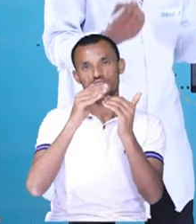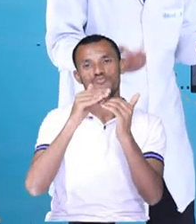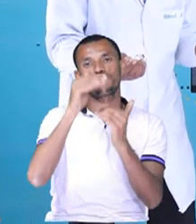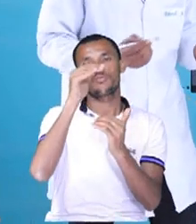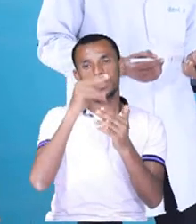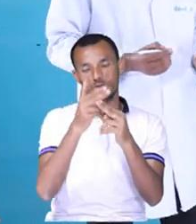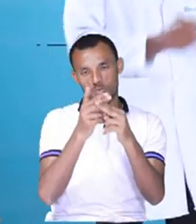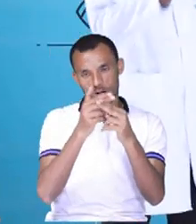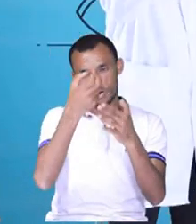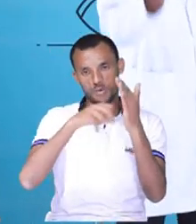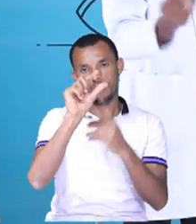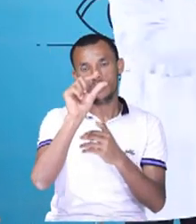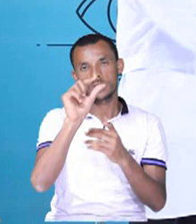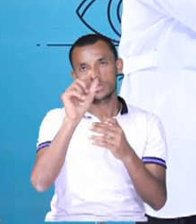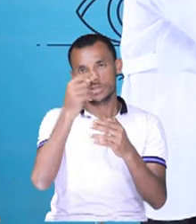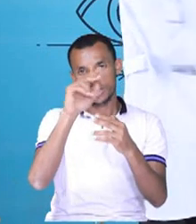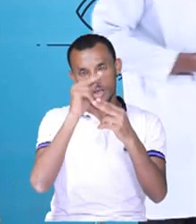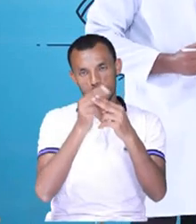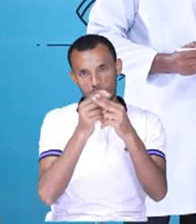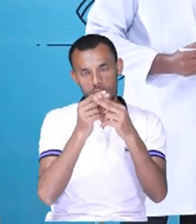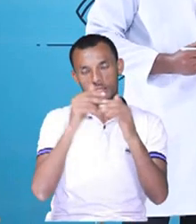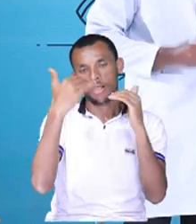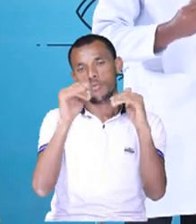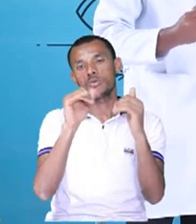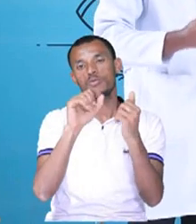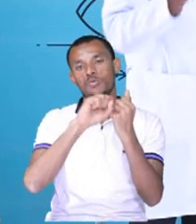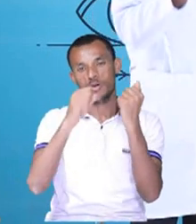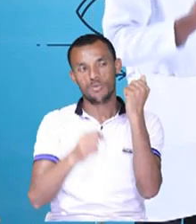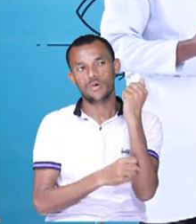The smaller the coefficient, the smaller amounts can be formed.